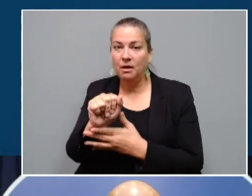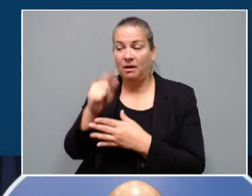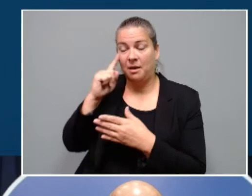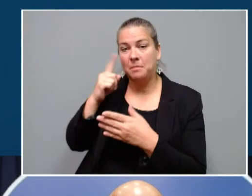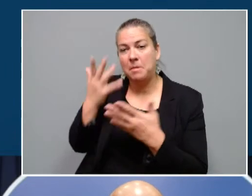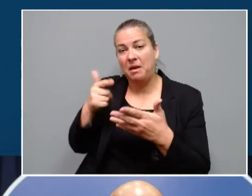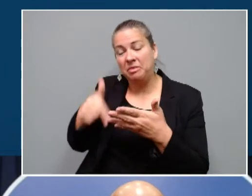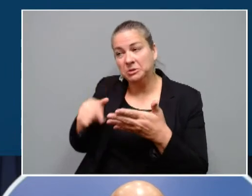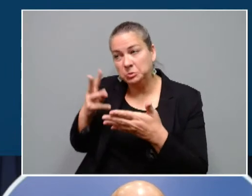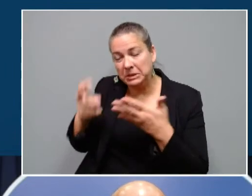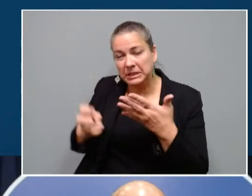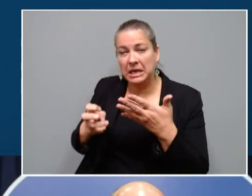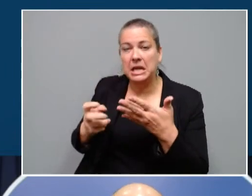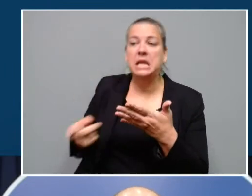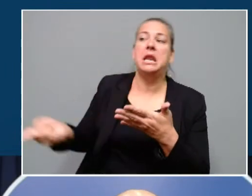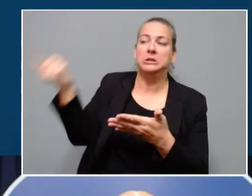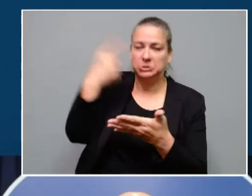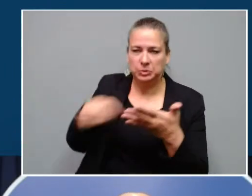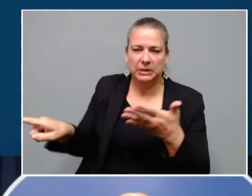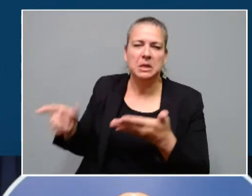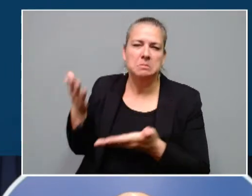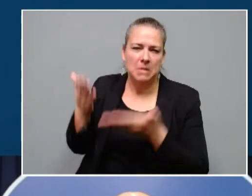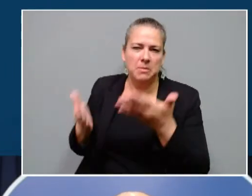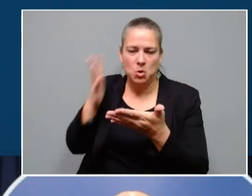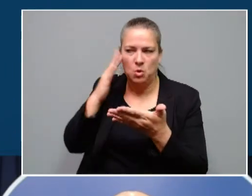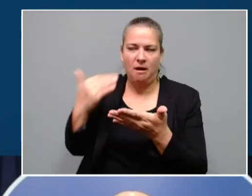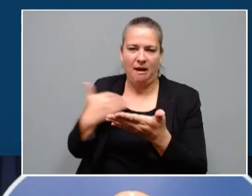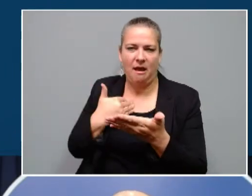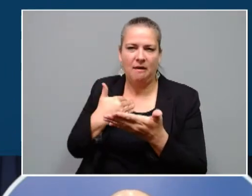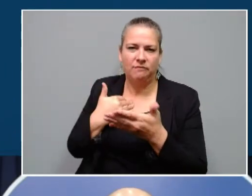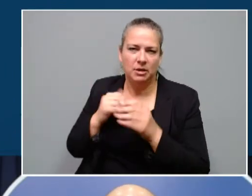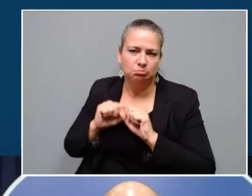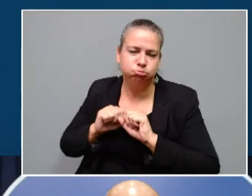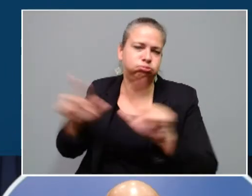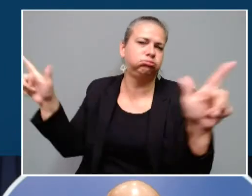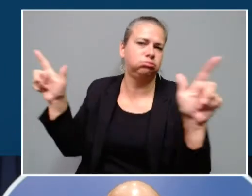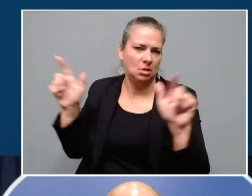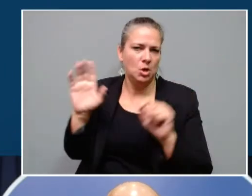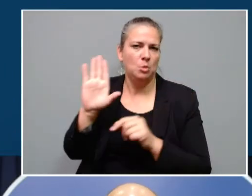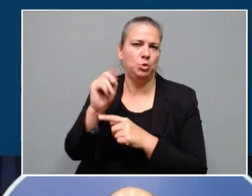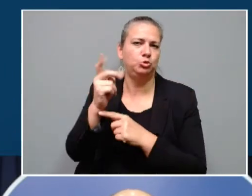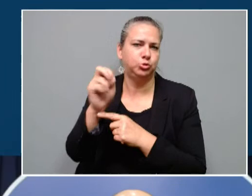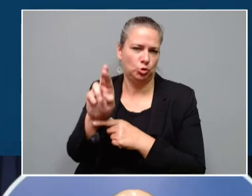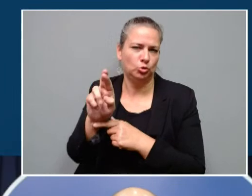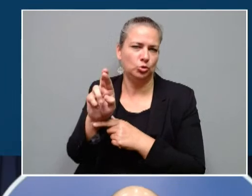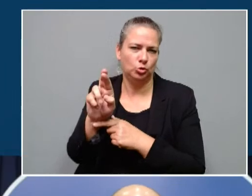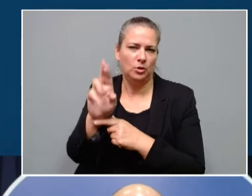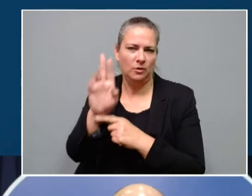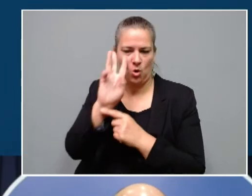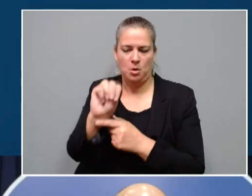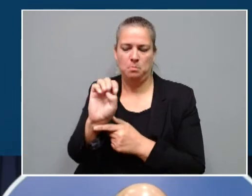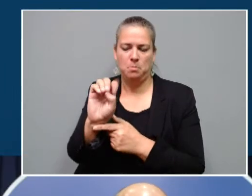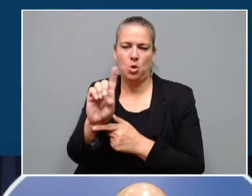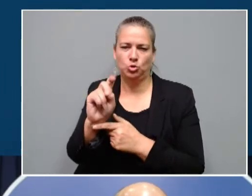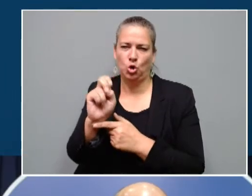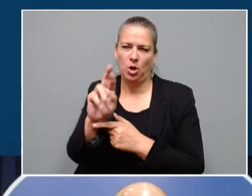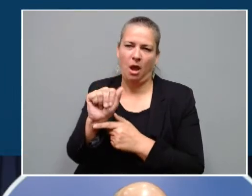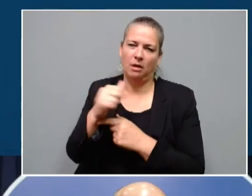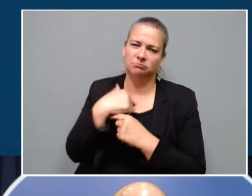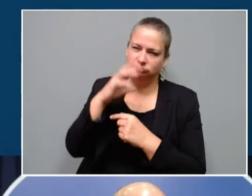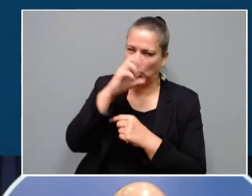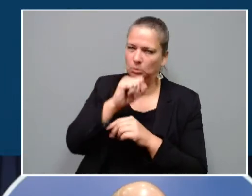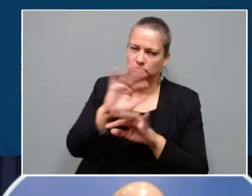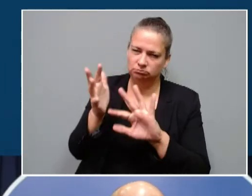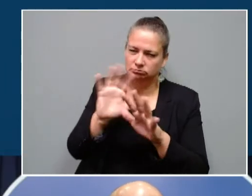next week will be when we have widespread availability of the booster doses for Moderna. Those doses, for